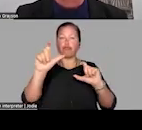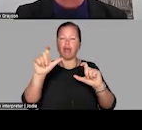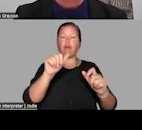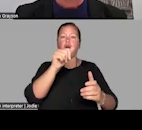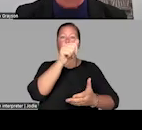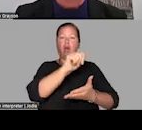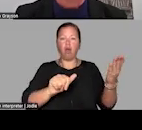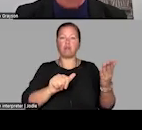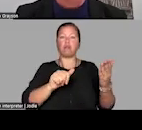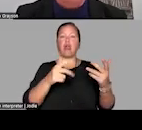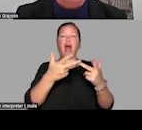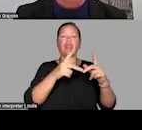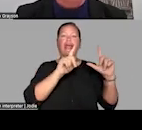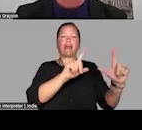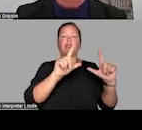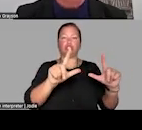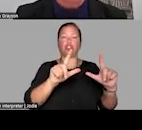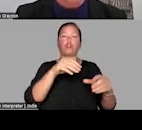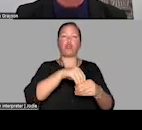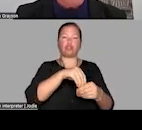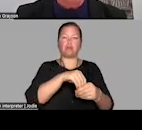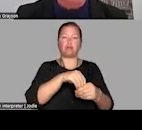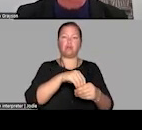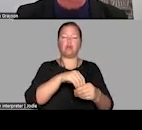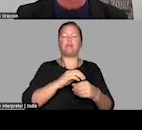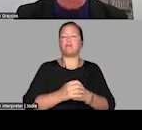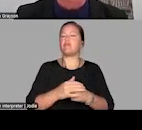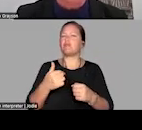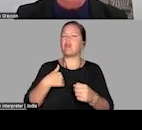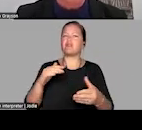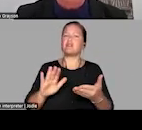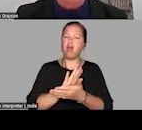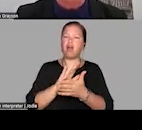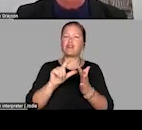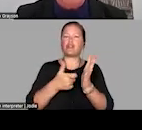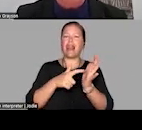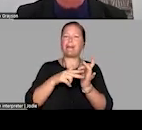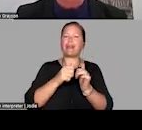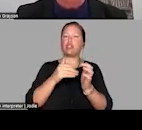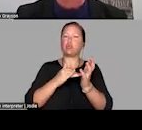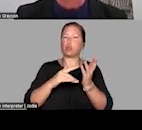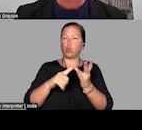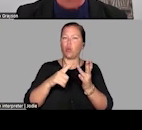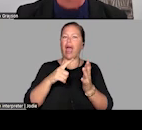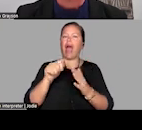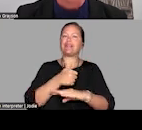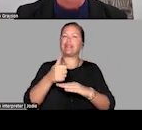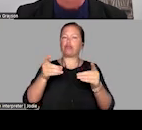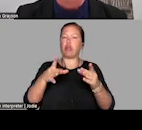and other image-based content. I'm so delighted that Dr. Li-Ming Zhu, Acting Director